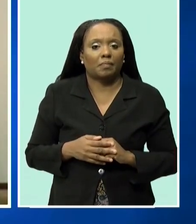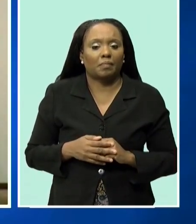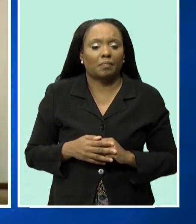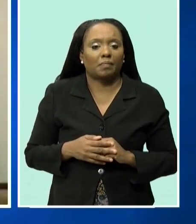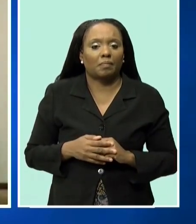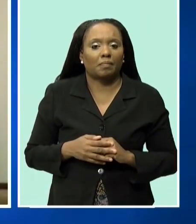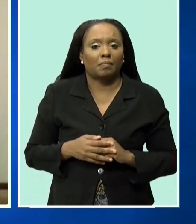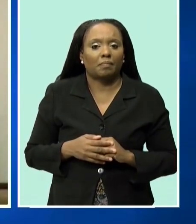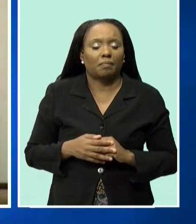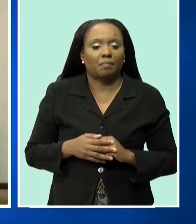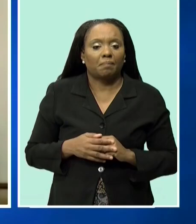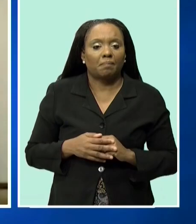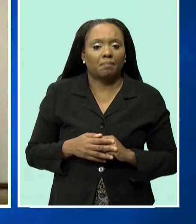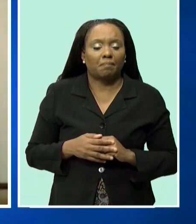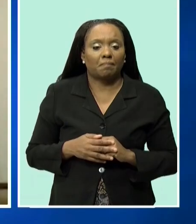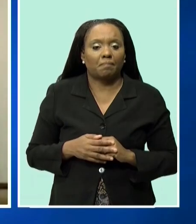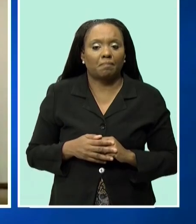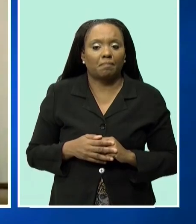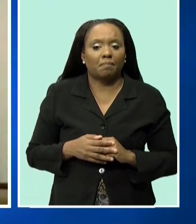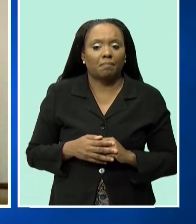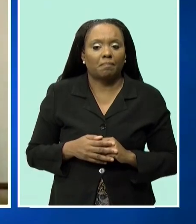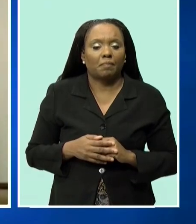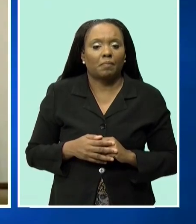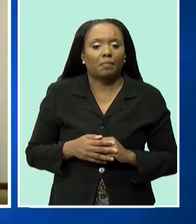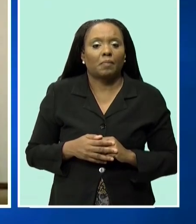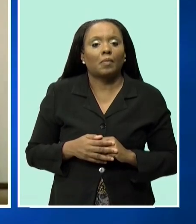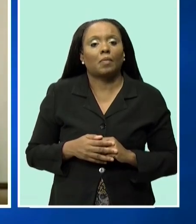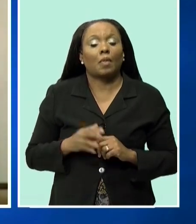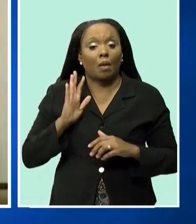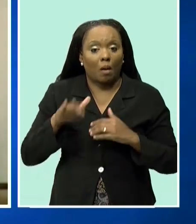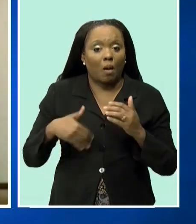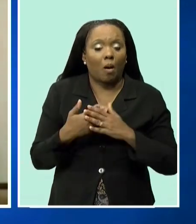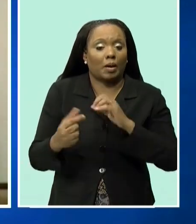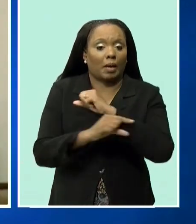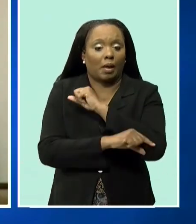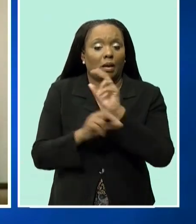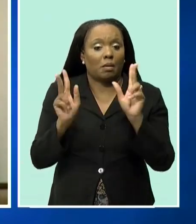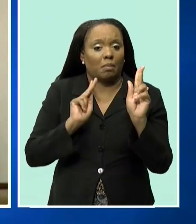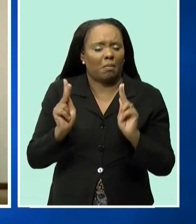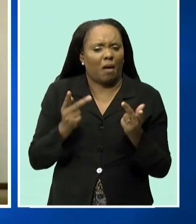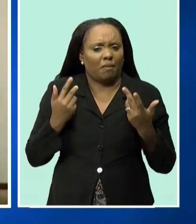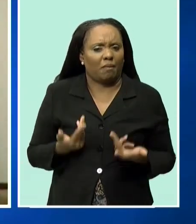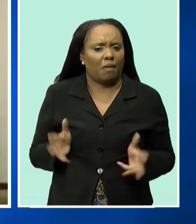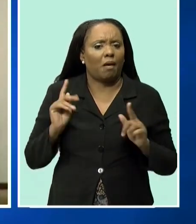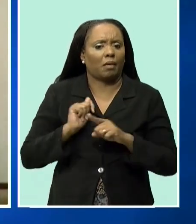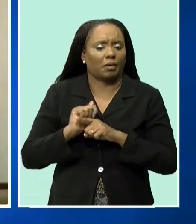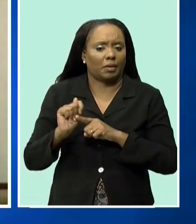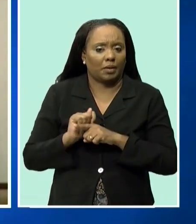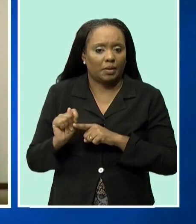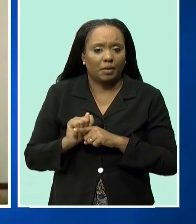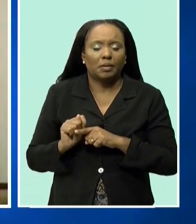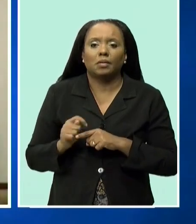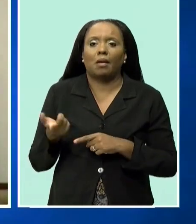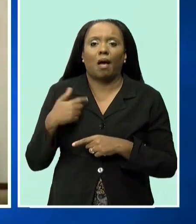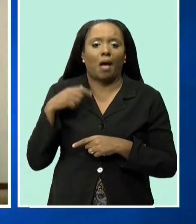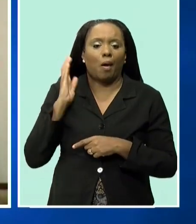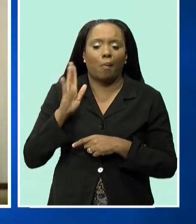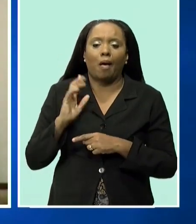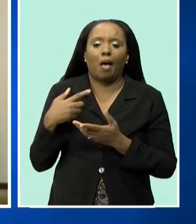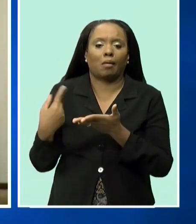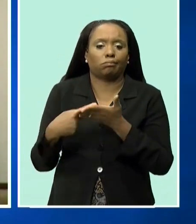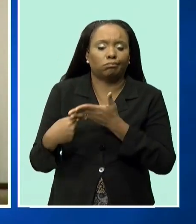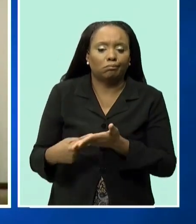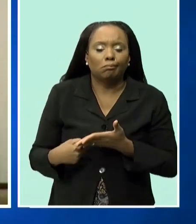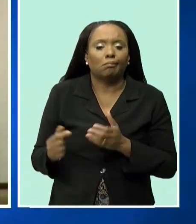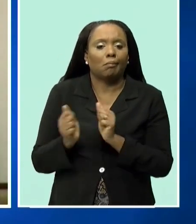outlets into Georgetown for training. So there are things that I will do as a consultant with